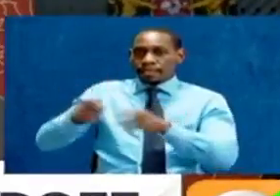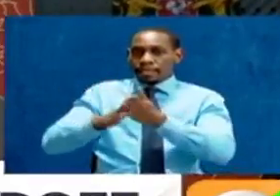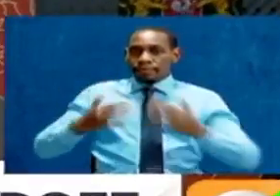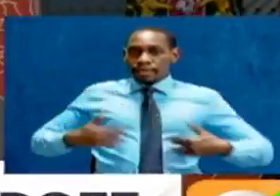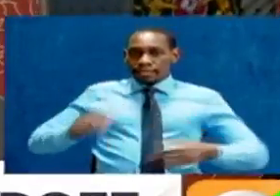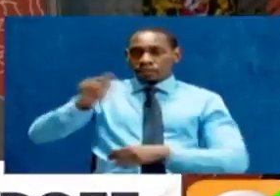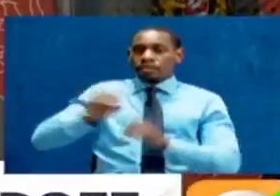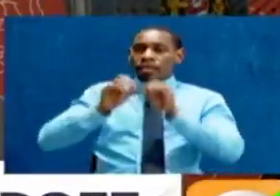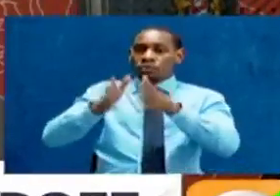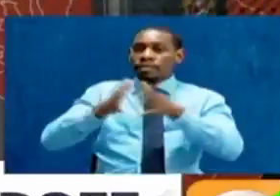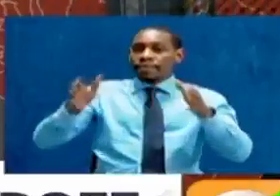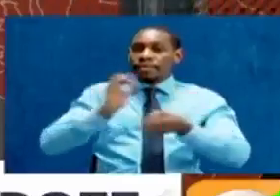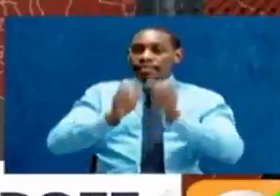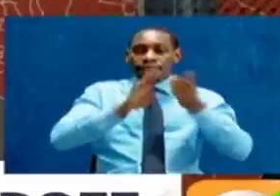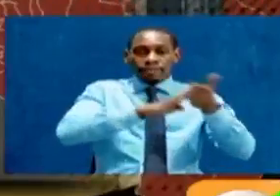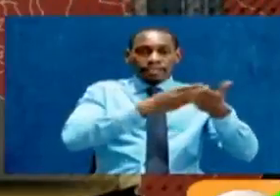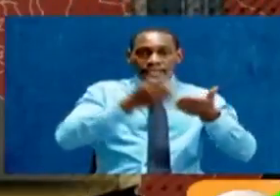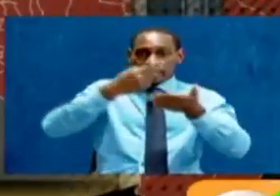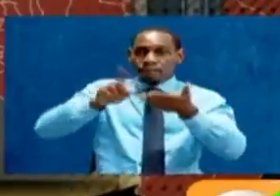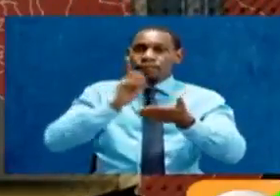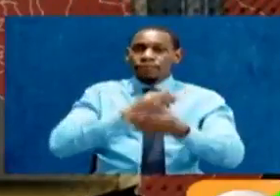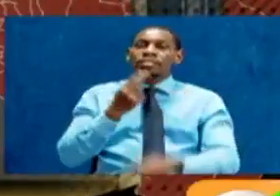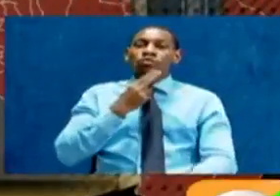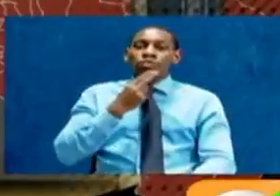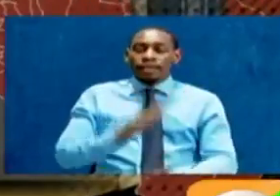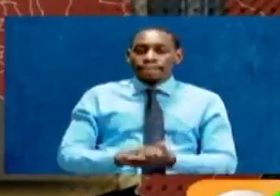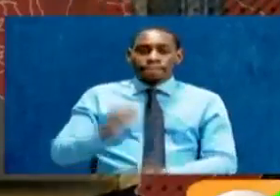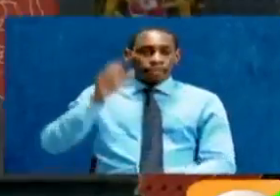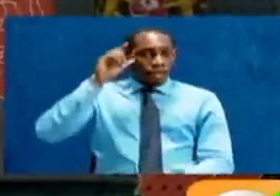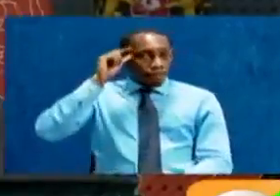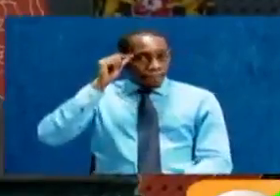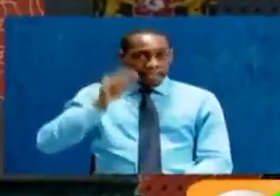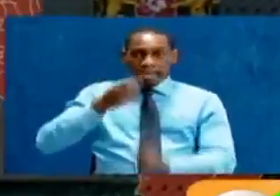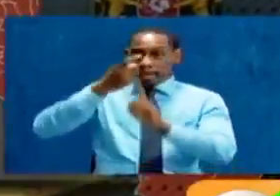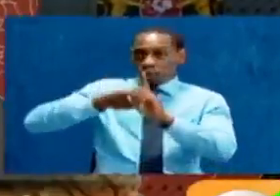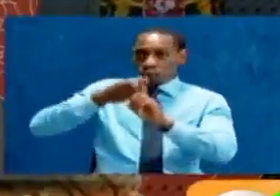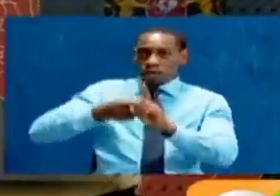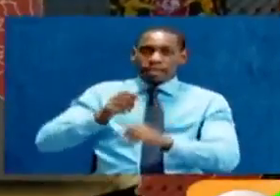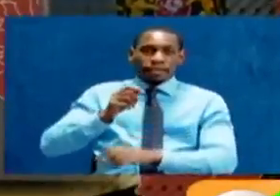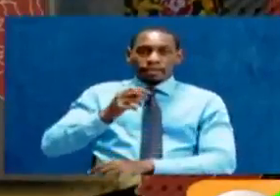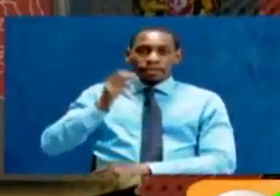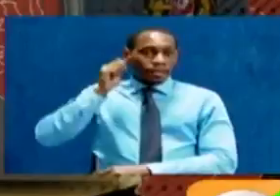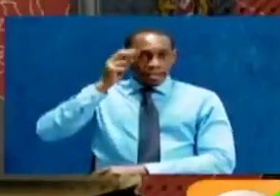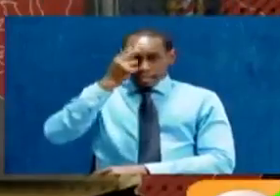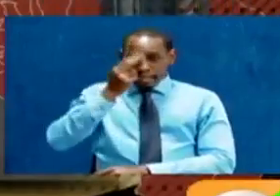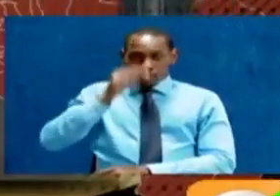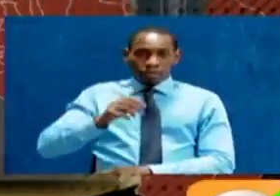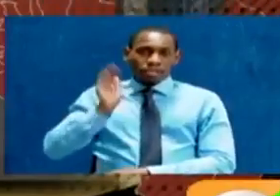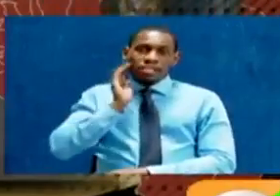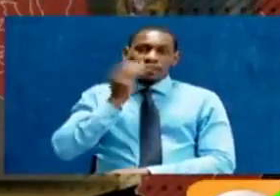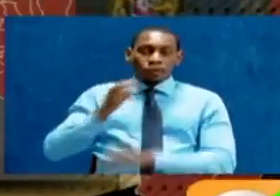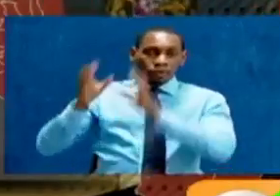would be the biggest losers should the formula sail through on Tuesday. Mombasa, Kwale, Narok, Isiolo and